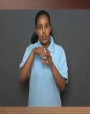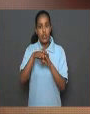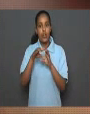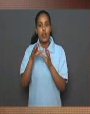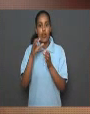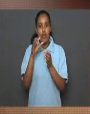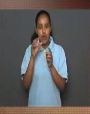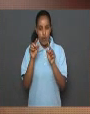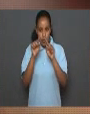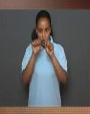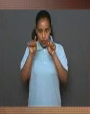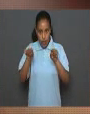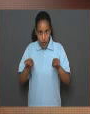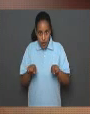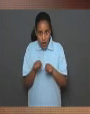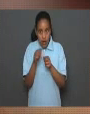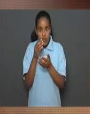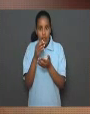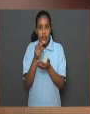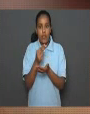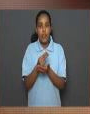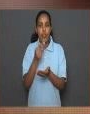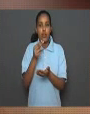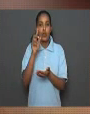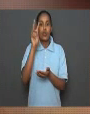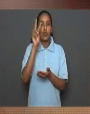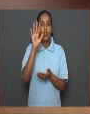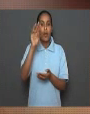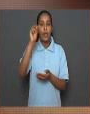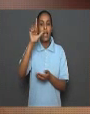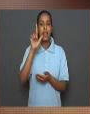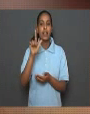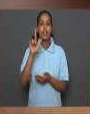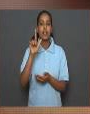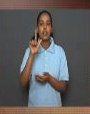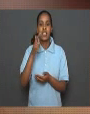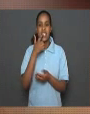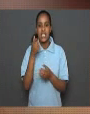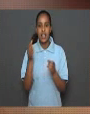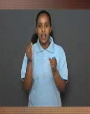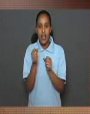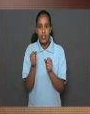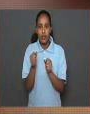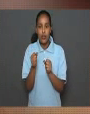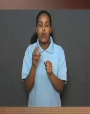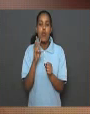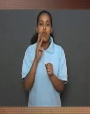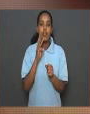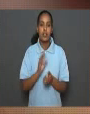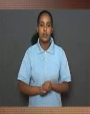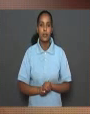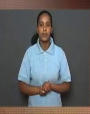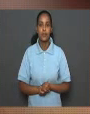conical flask containing 25 milliliters of ice-cold water.